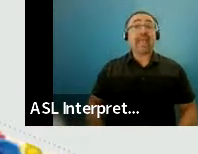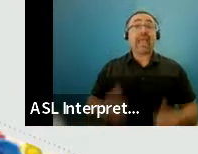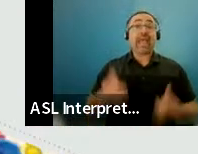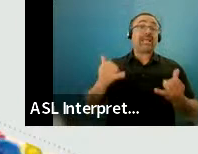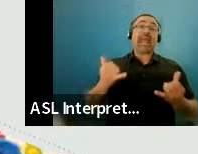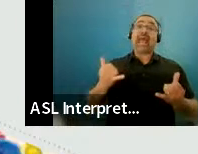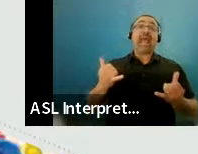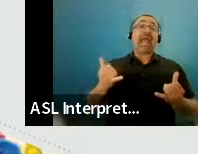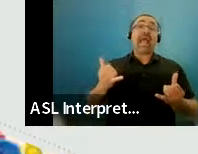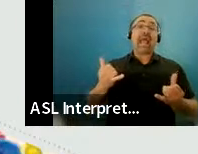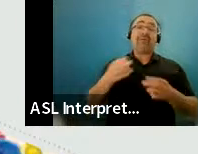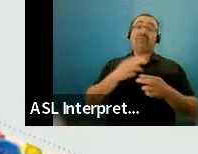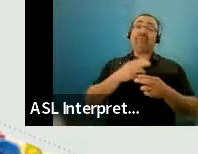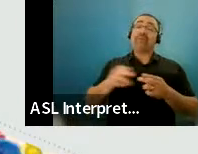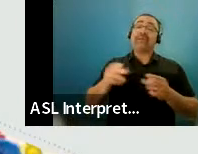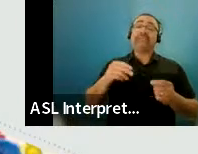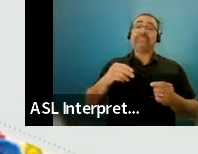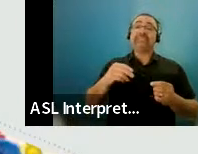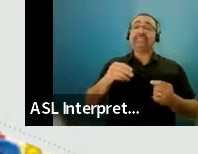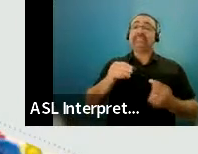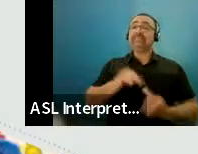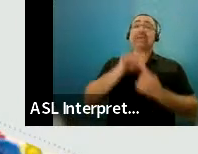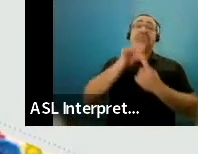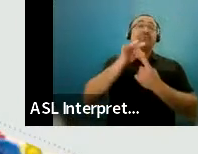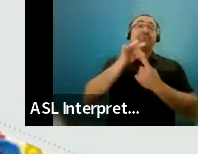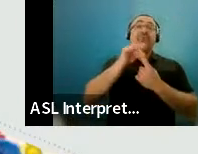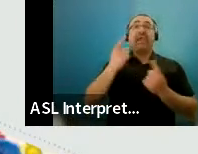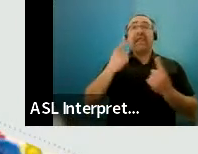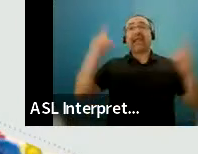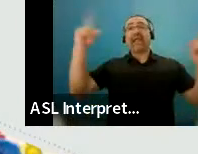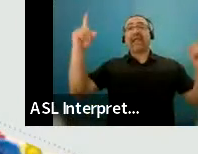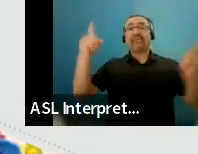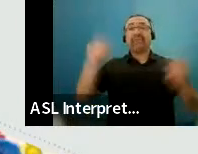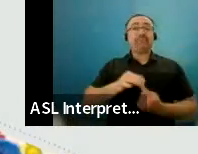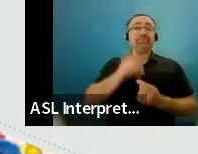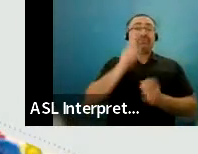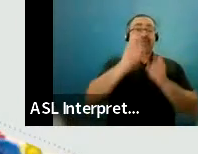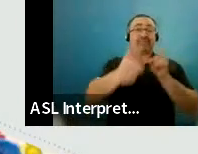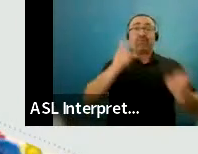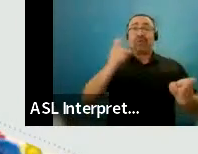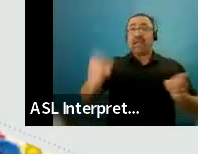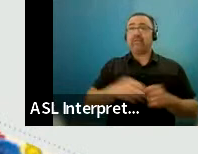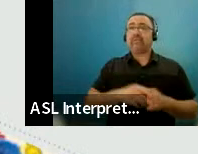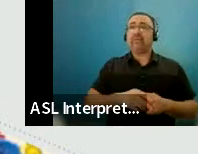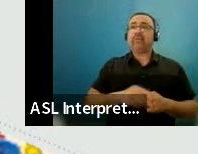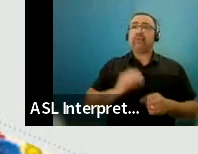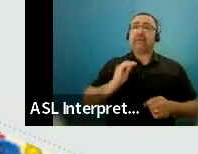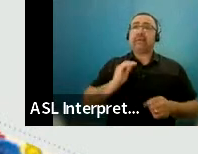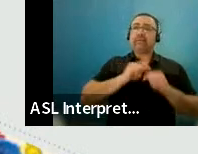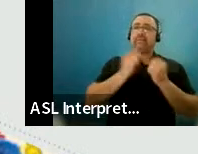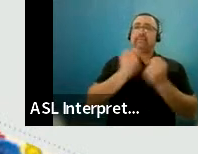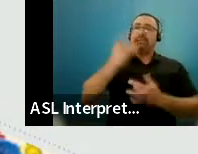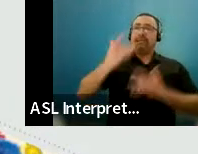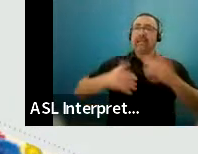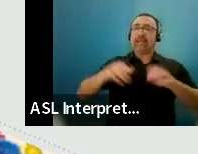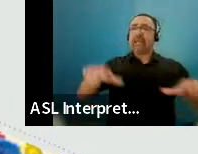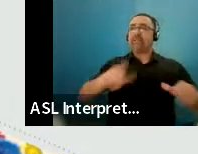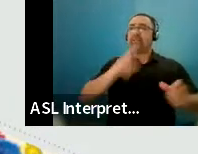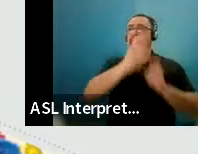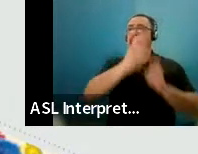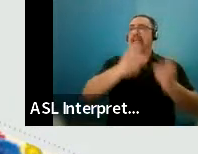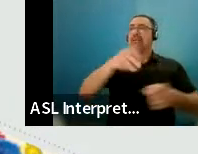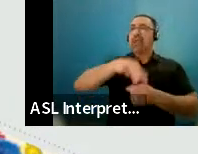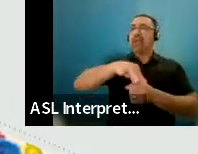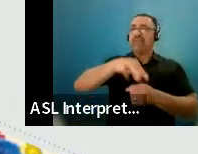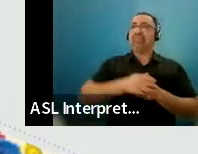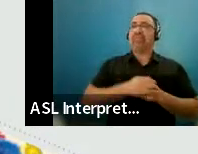Now, a really quick special thing that we are doing today is we're doing a special giveaway. Our team is excited to conduct a giveaway